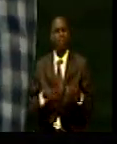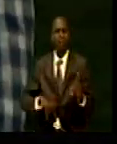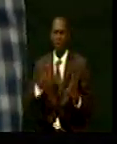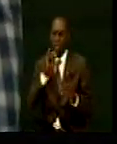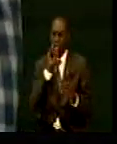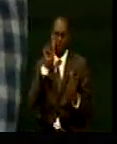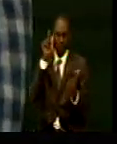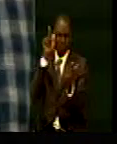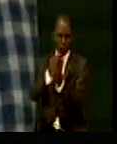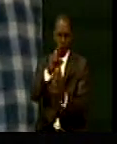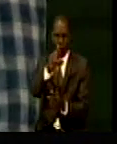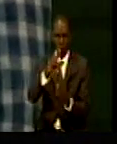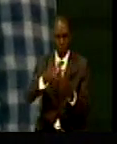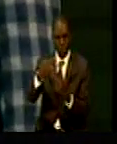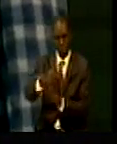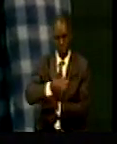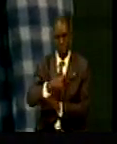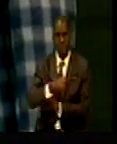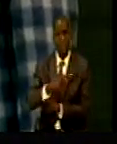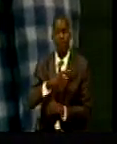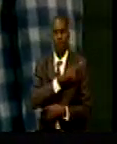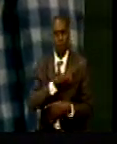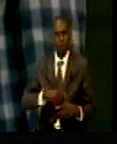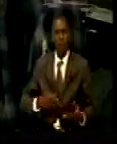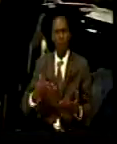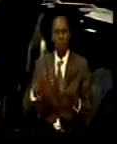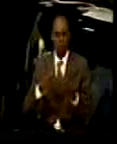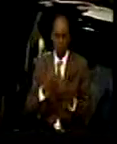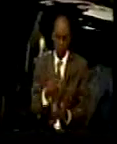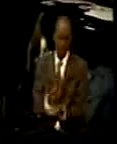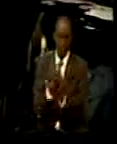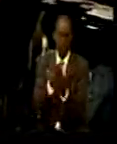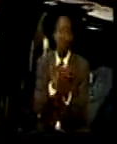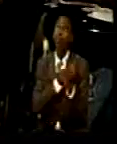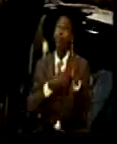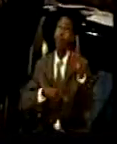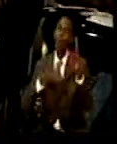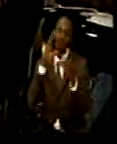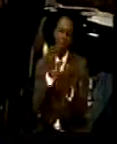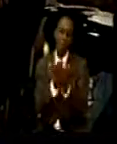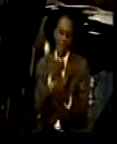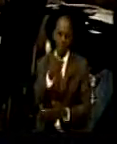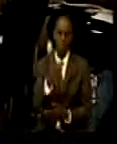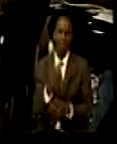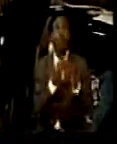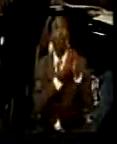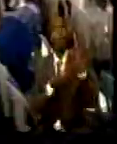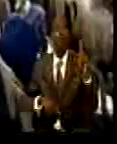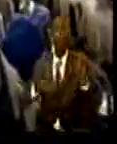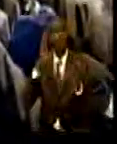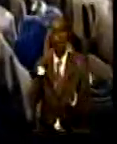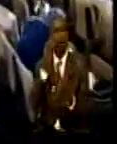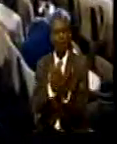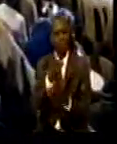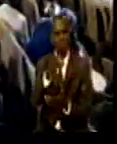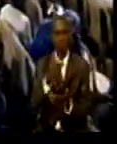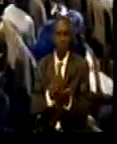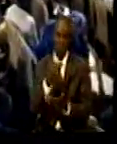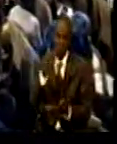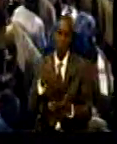And he says, I want to help you. He will help you. I said, he will help you. And he